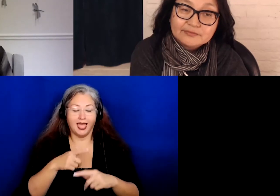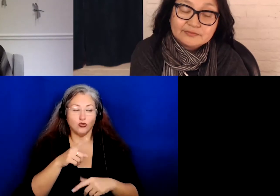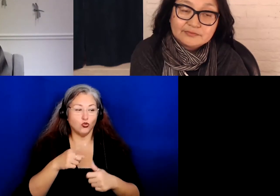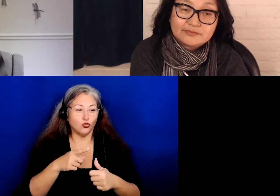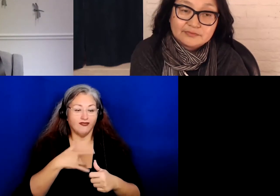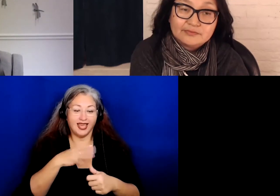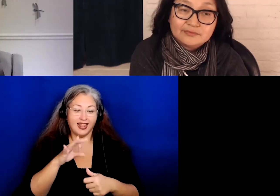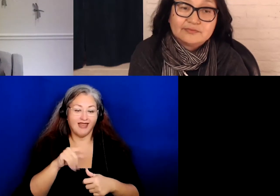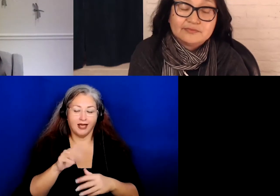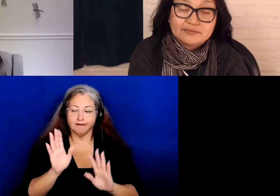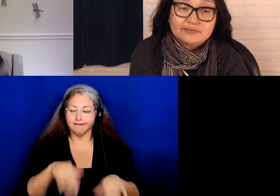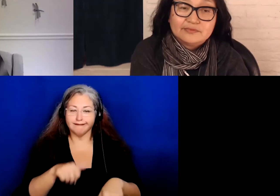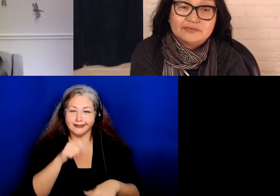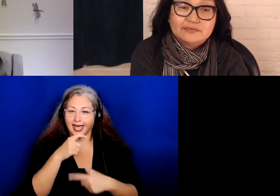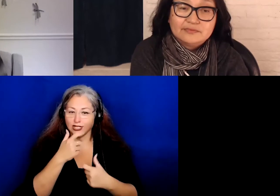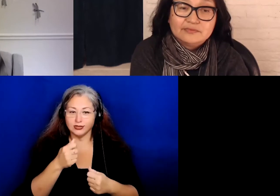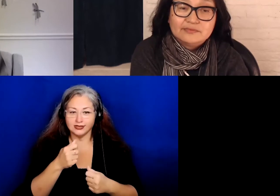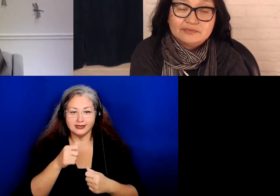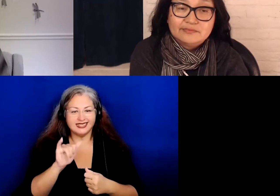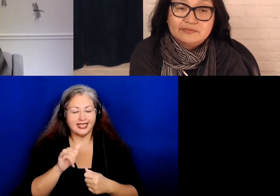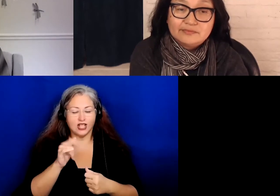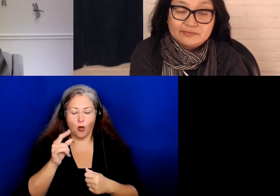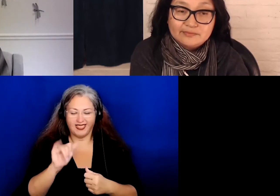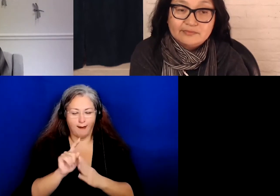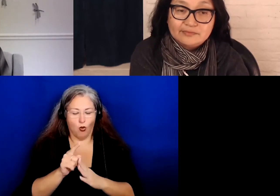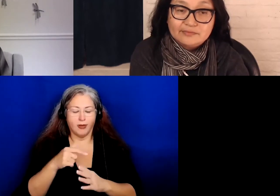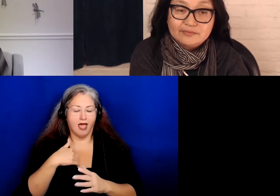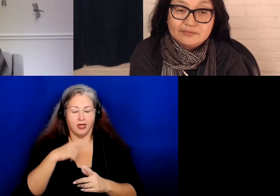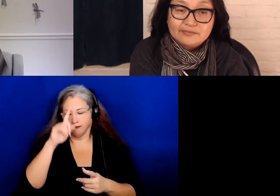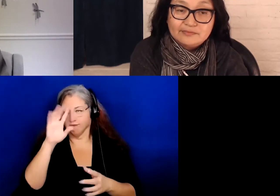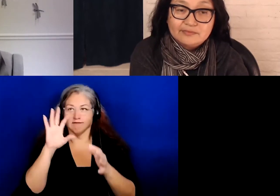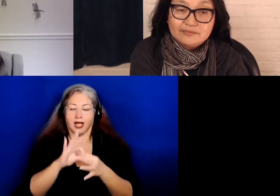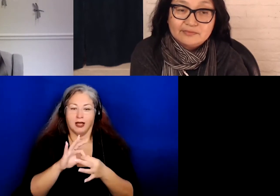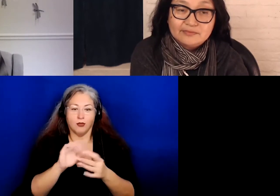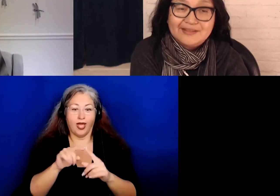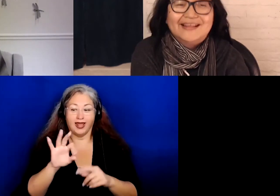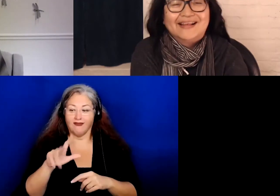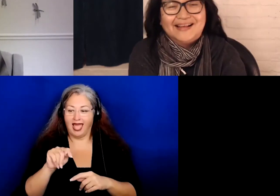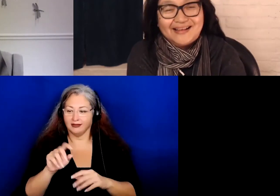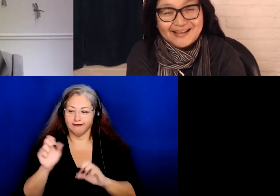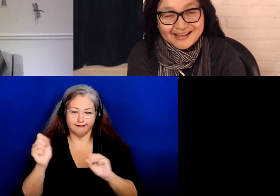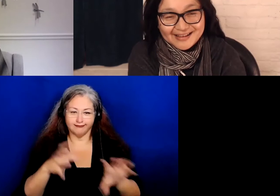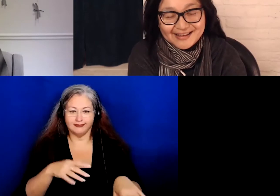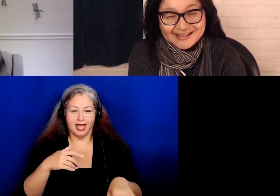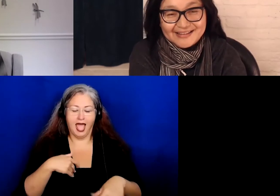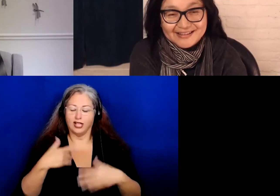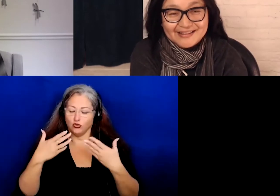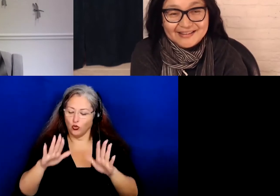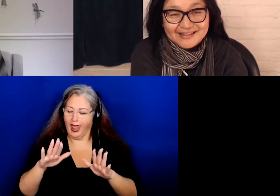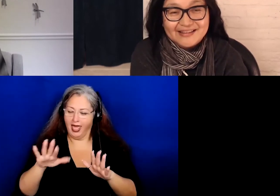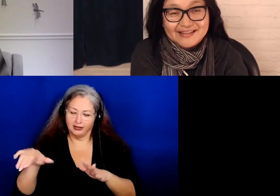in facts anymore, and that always is the moment that clicks for me too. And I stopped being interested in facts and I just kind of let something else take